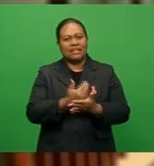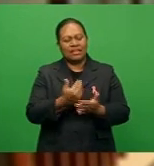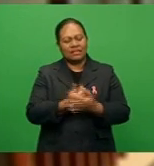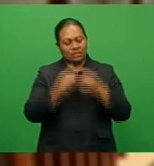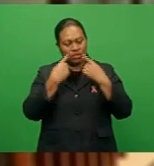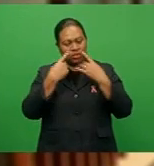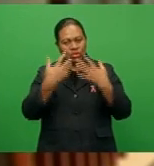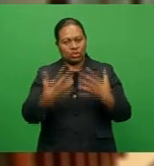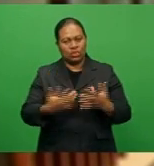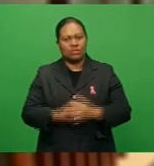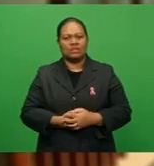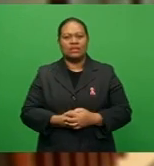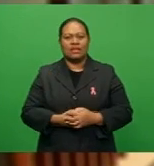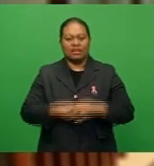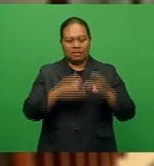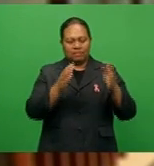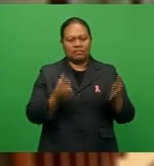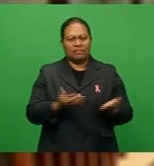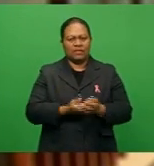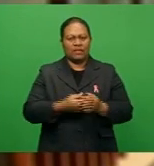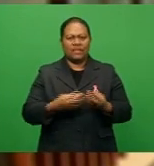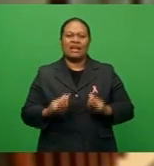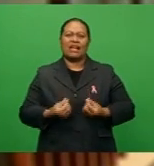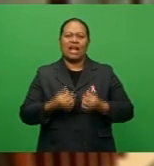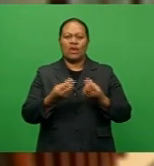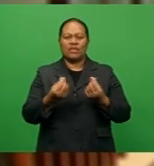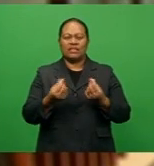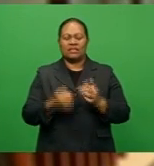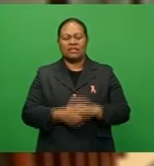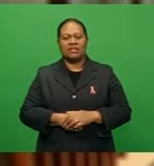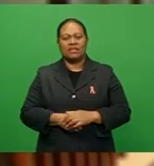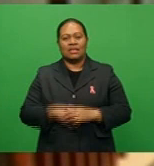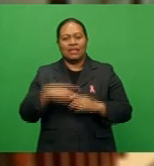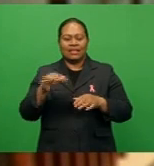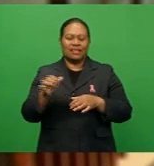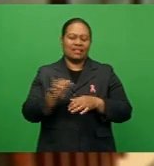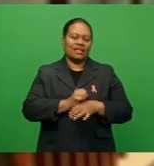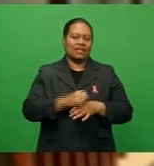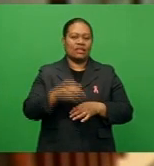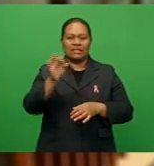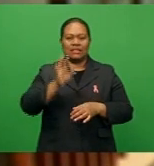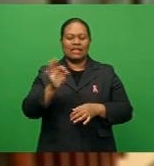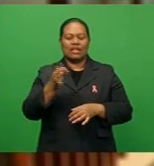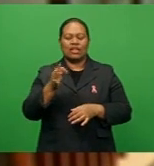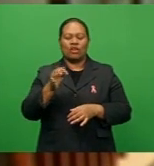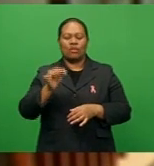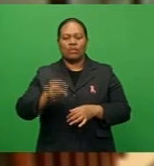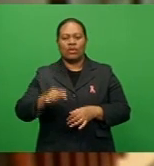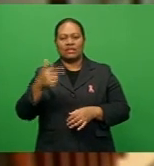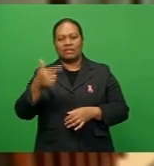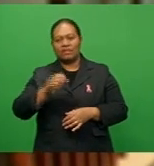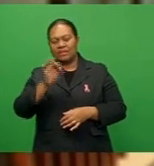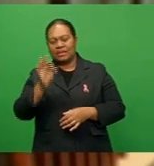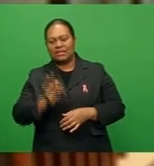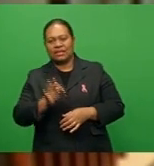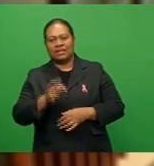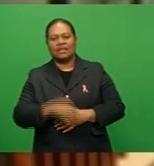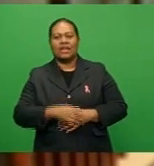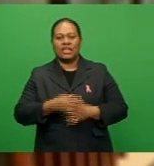greenback steadied against a basket of 6 currencies, taking a pause after its 0.3% gains in early